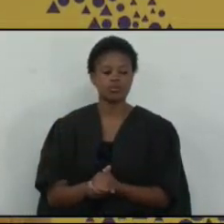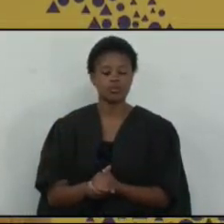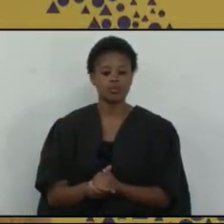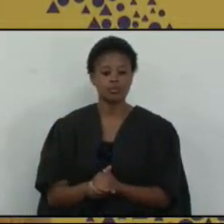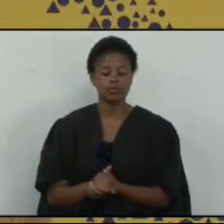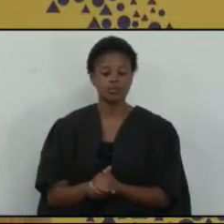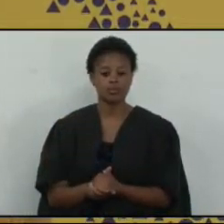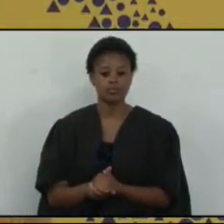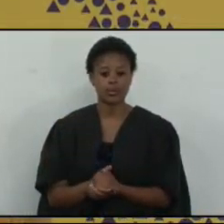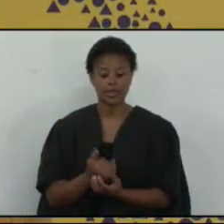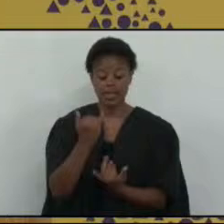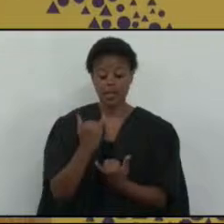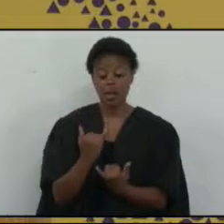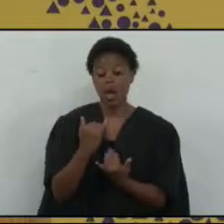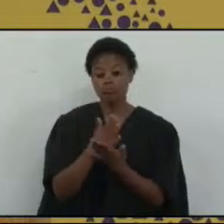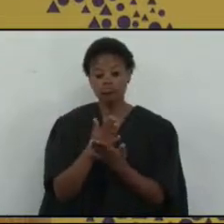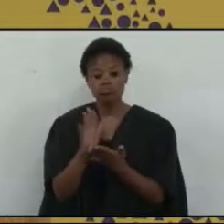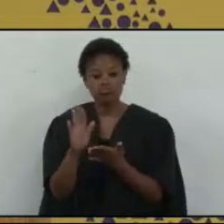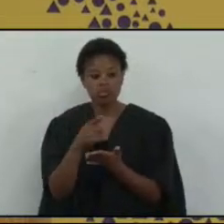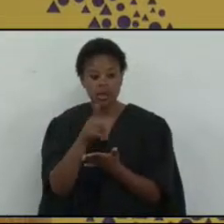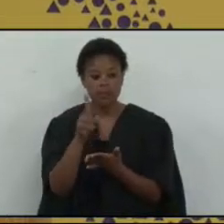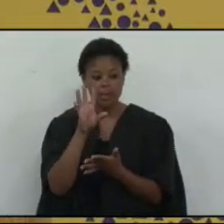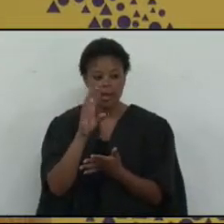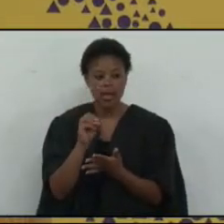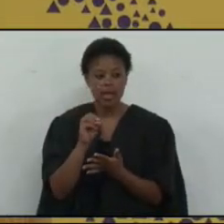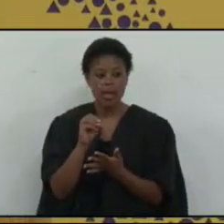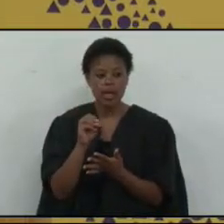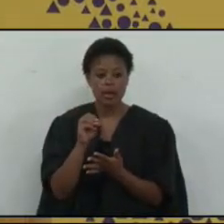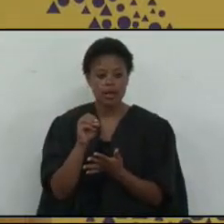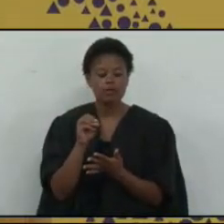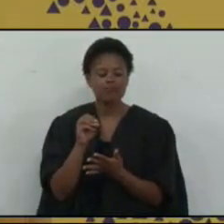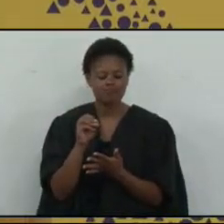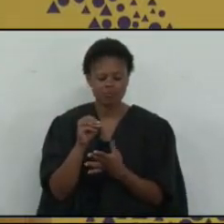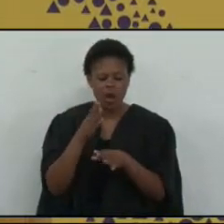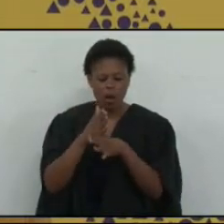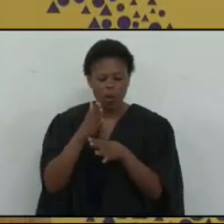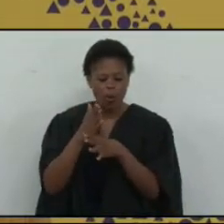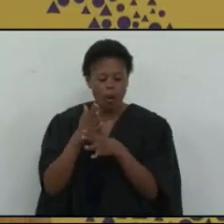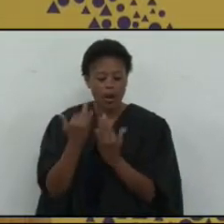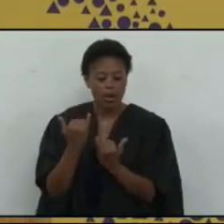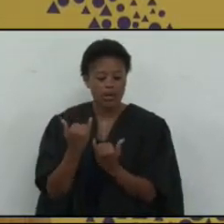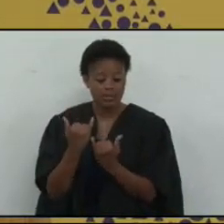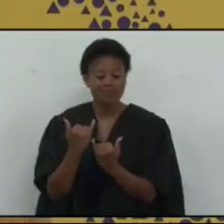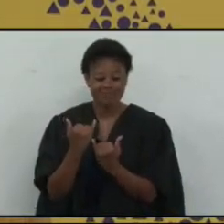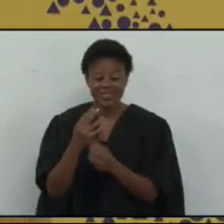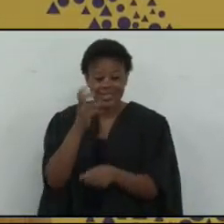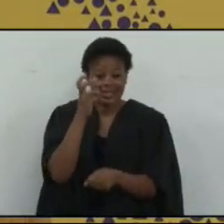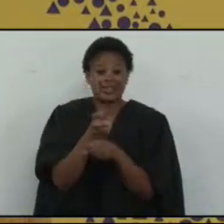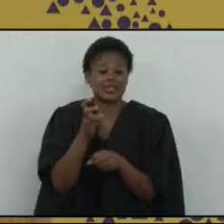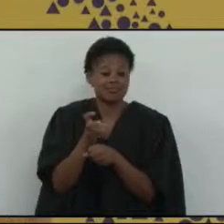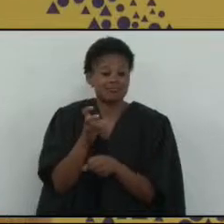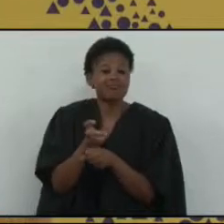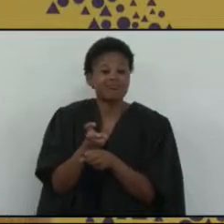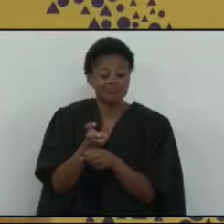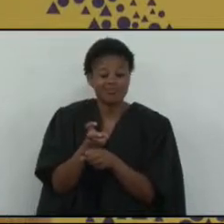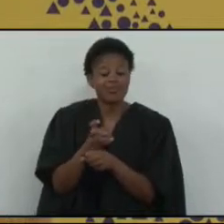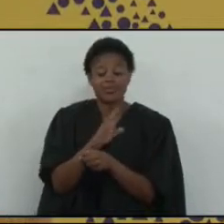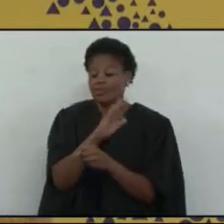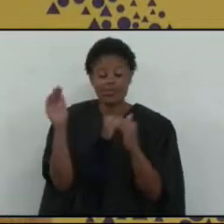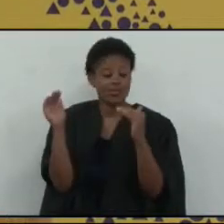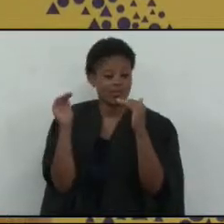By now, some of you have already had a taste of the working world. It is tough. It is